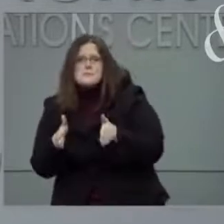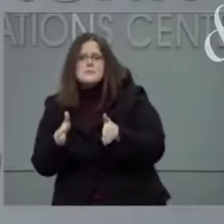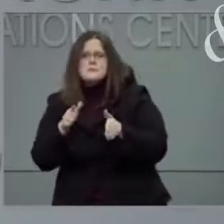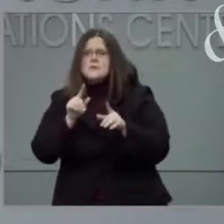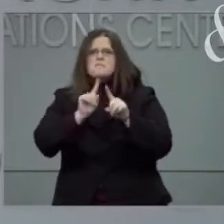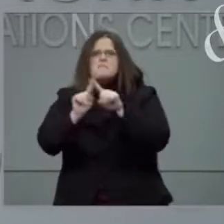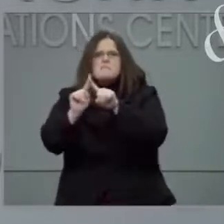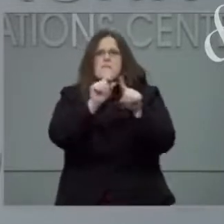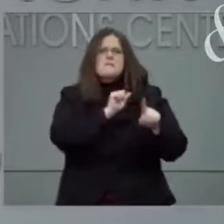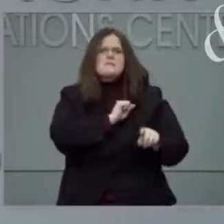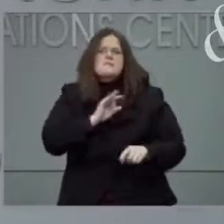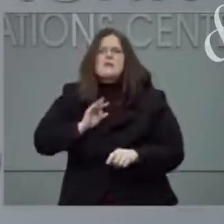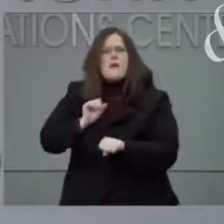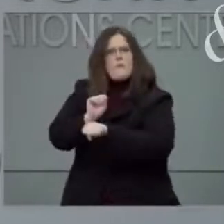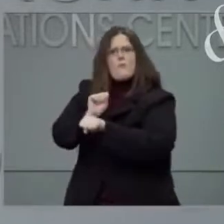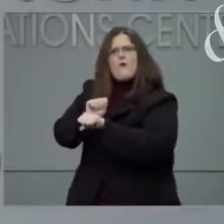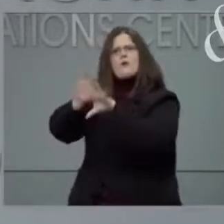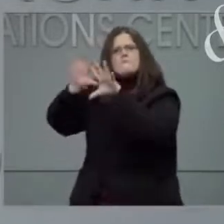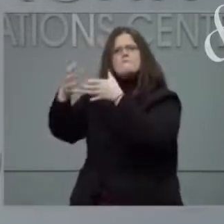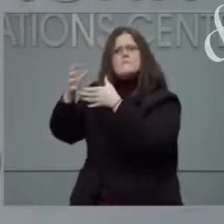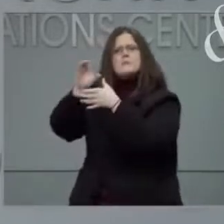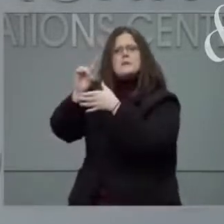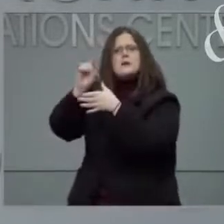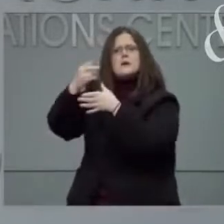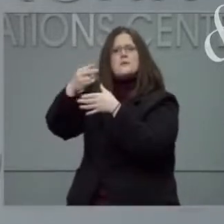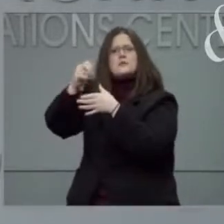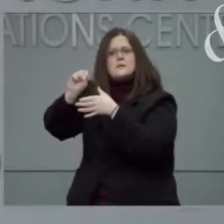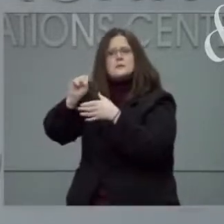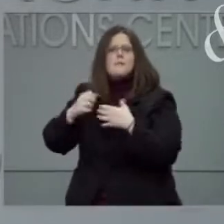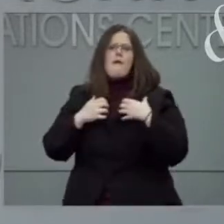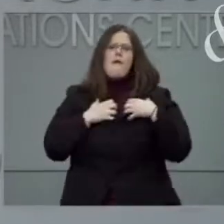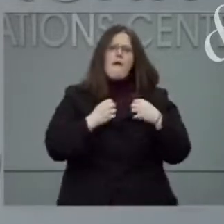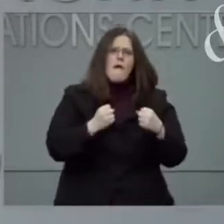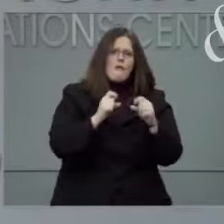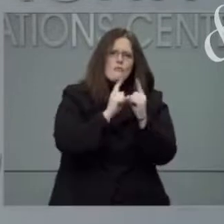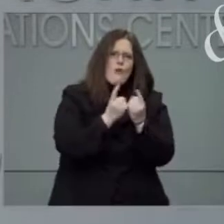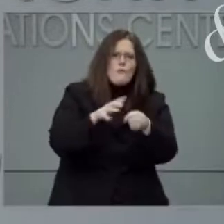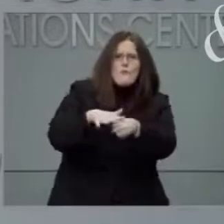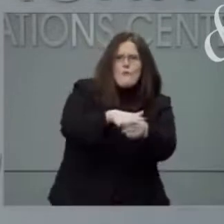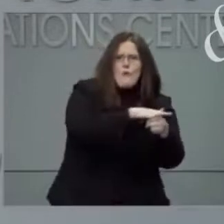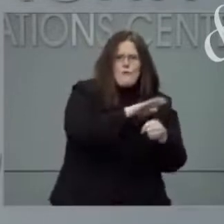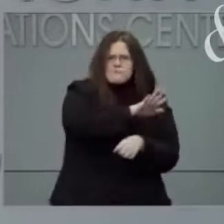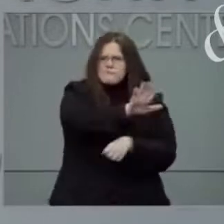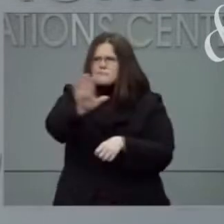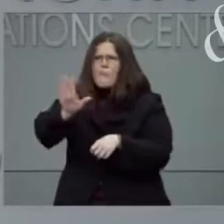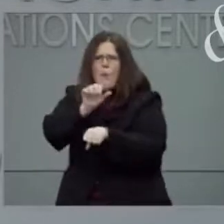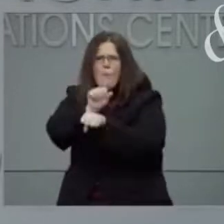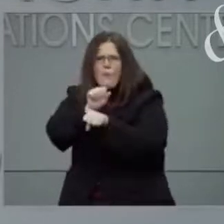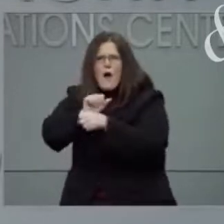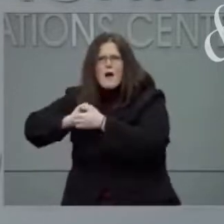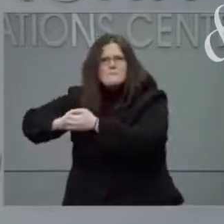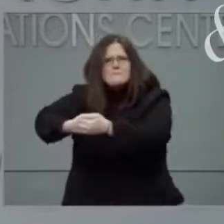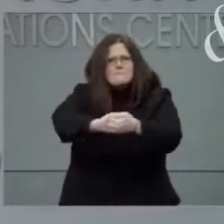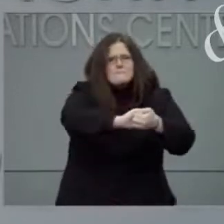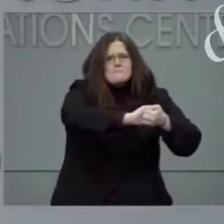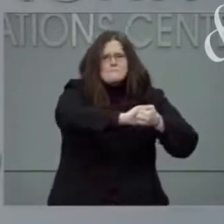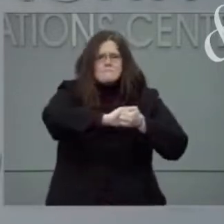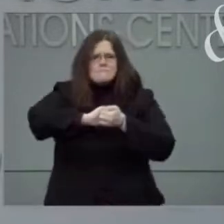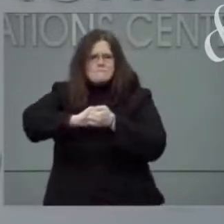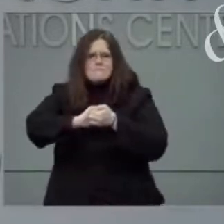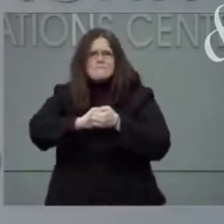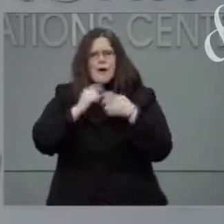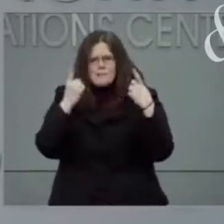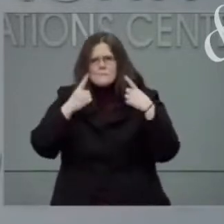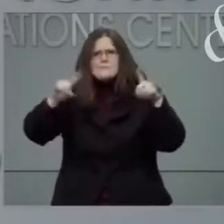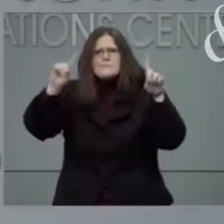our DHHS staff and local health departments across the state. The patience shown by people eager to get